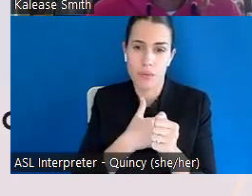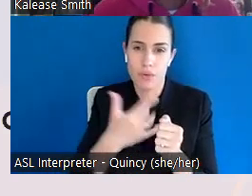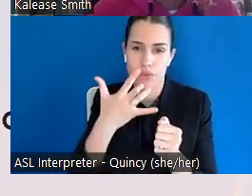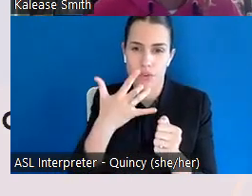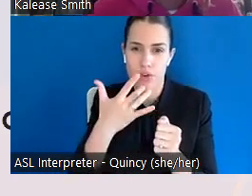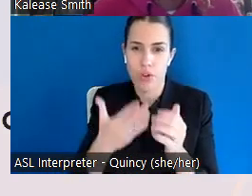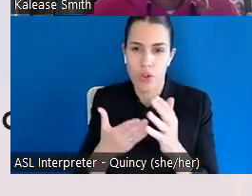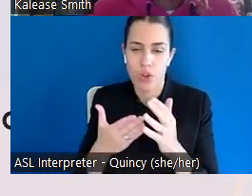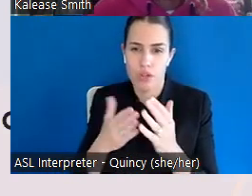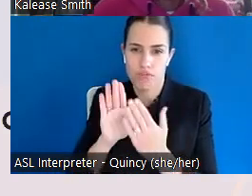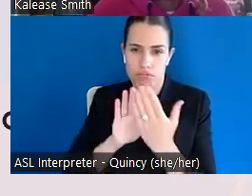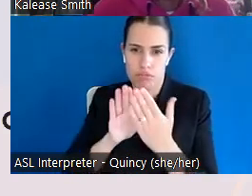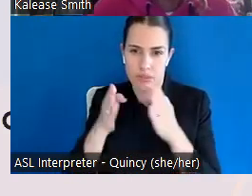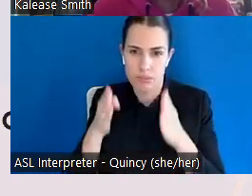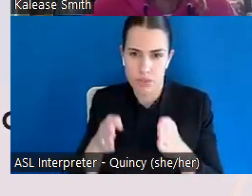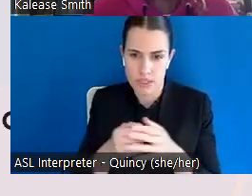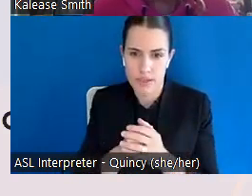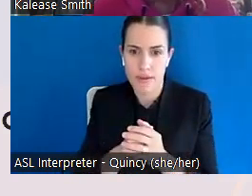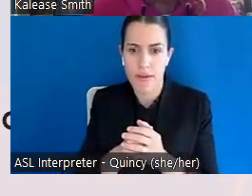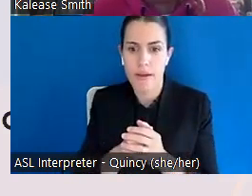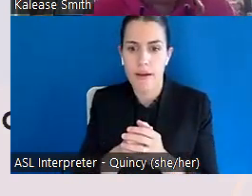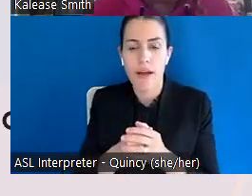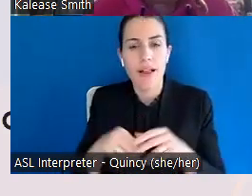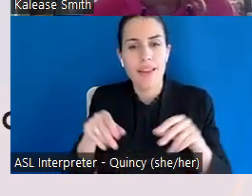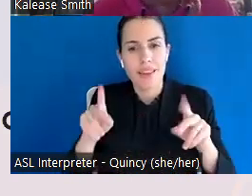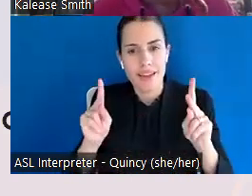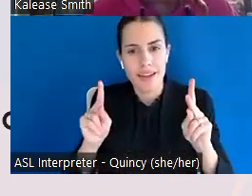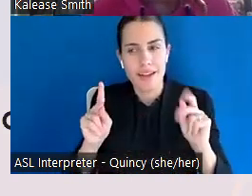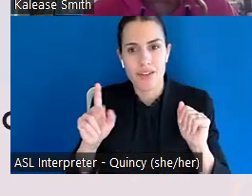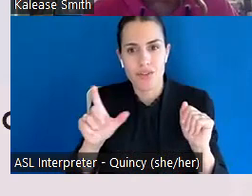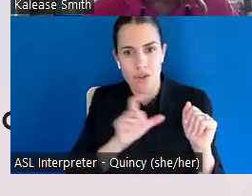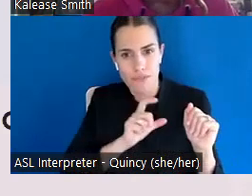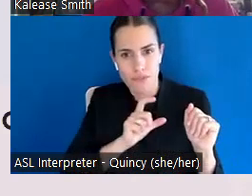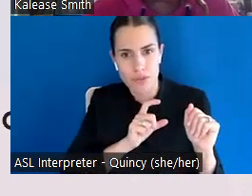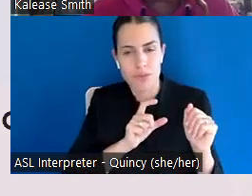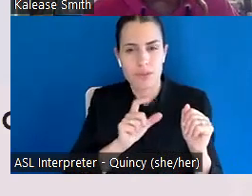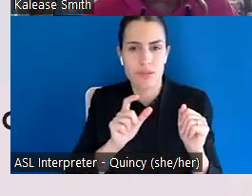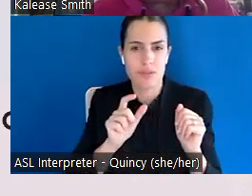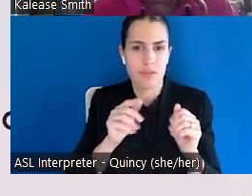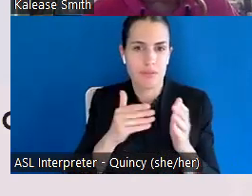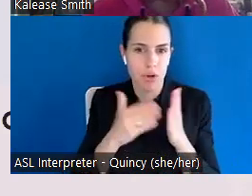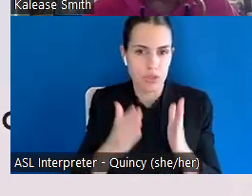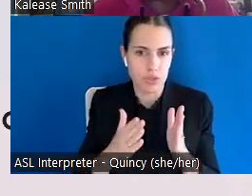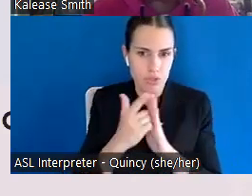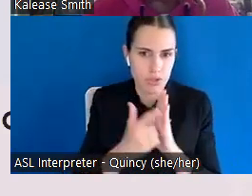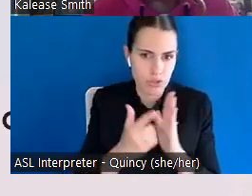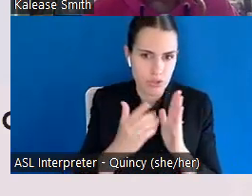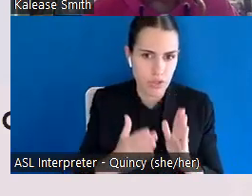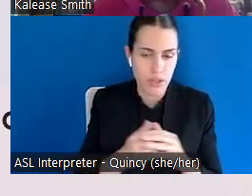But really just letting law enforcement, prosecutors, forensic nurses,